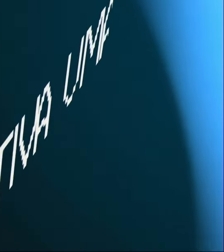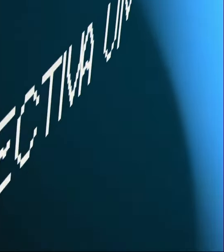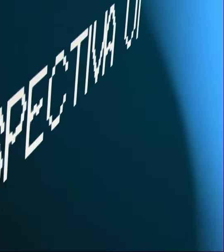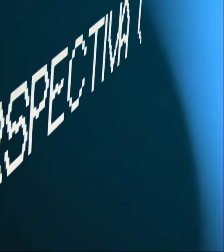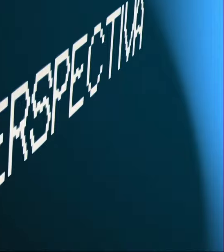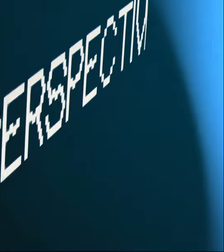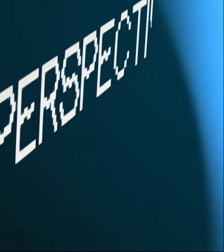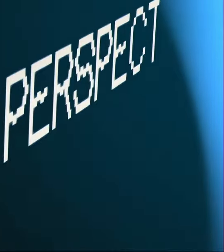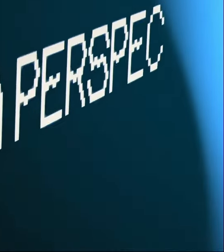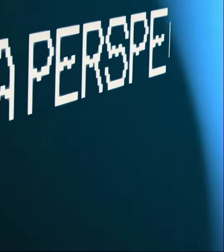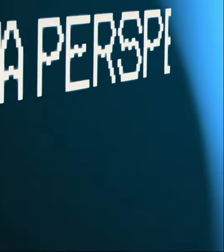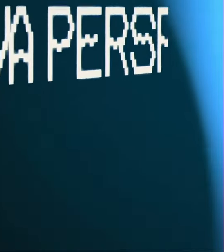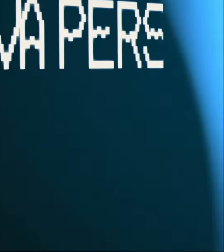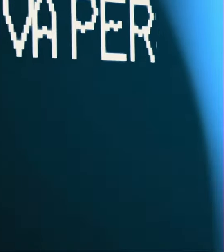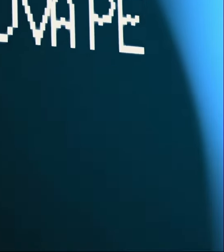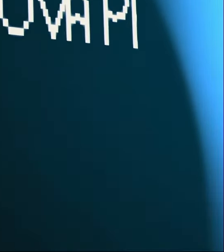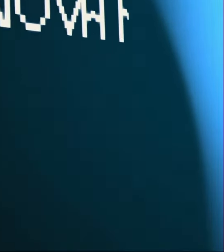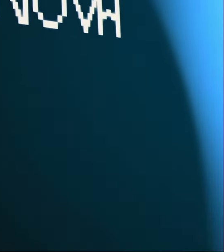gym.